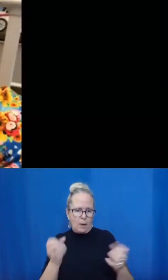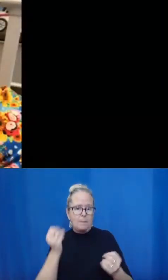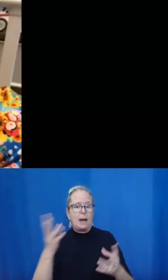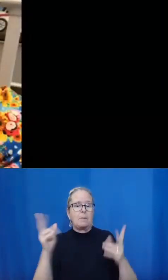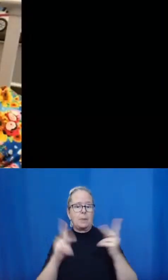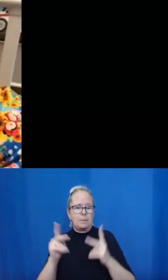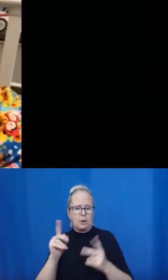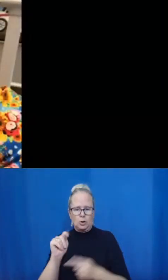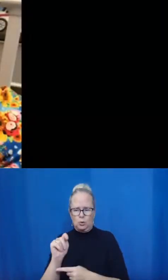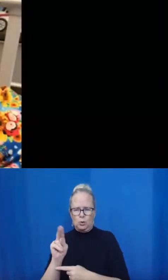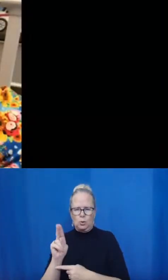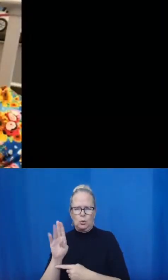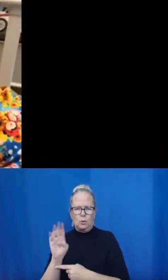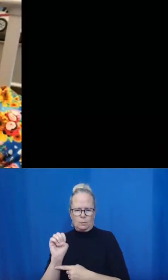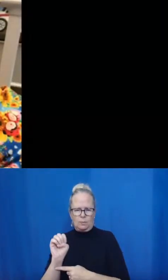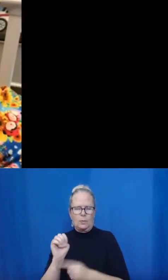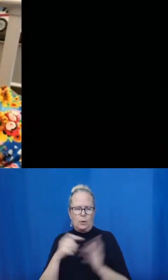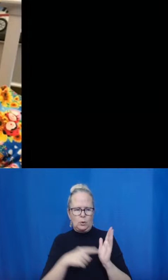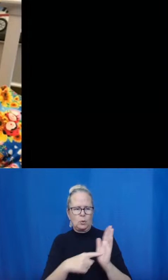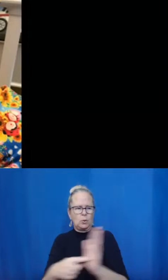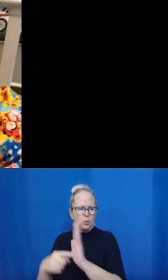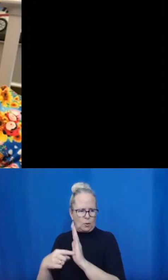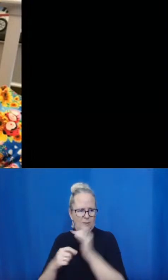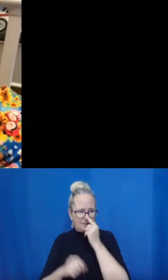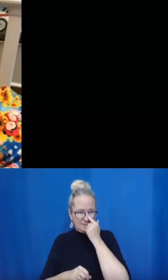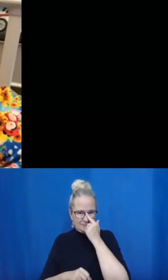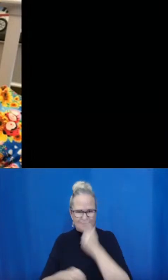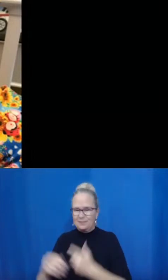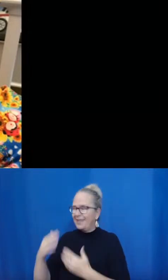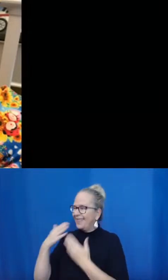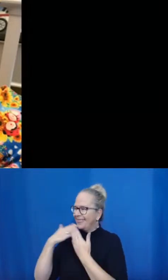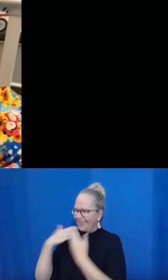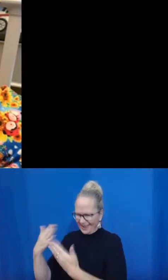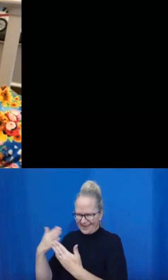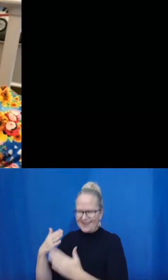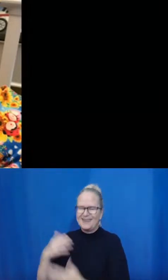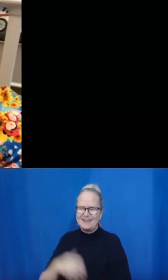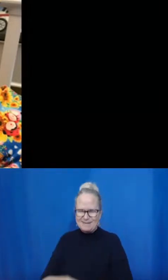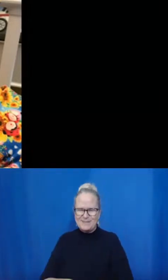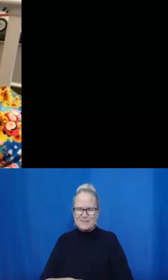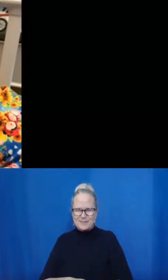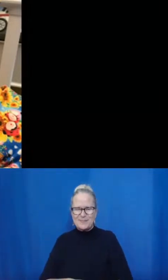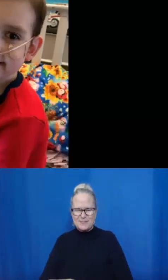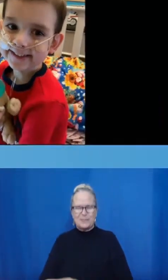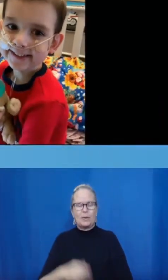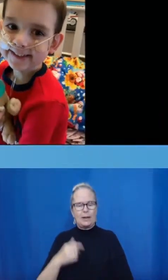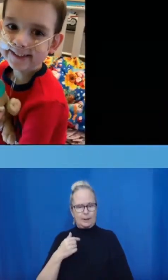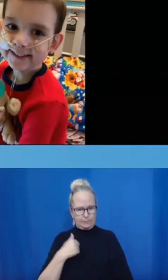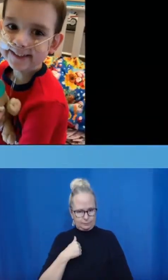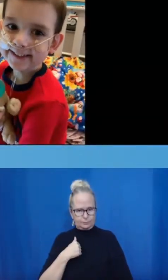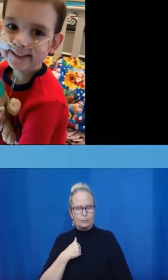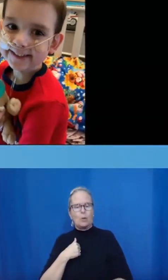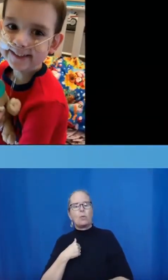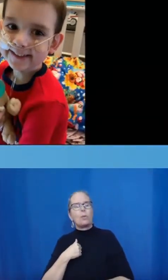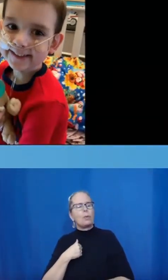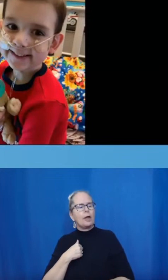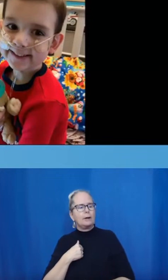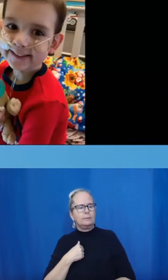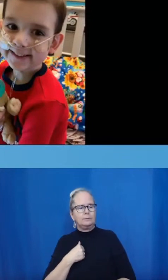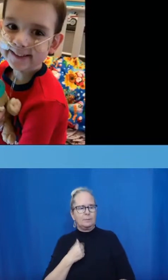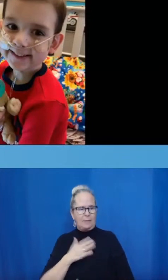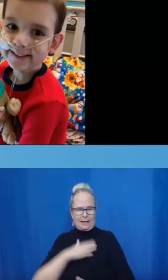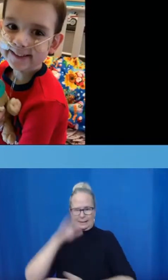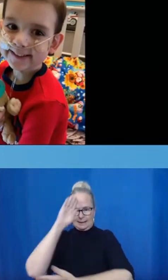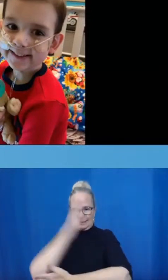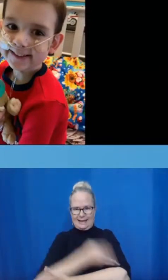want to talk today about what it means to be a vulnerable family or in the vulnerable population and how COVID has affected us.